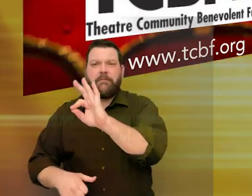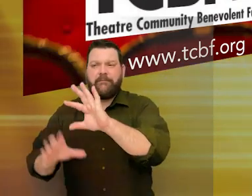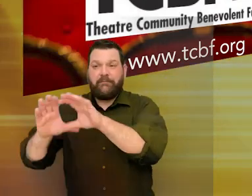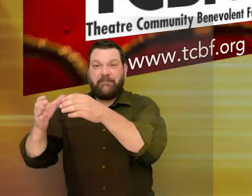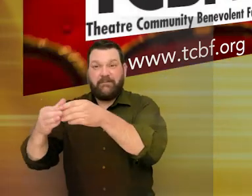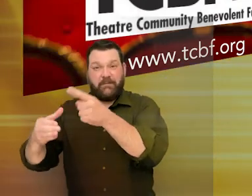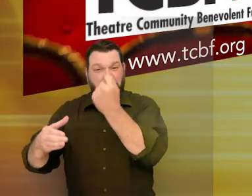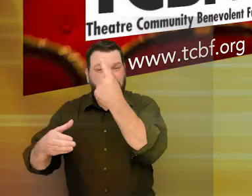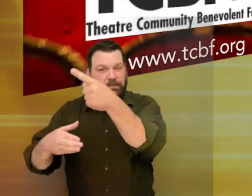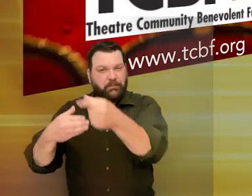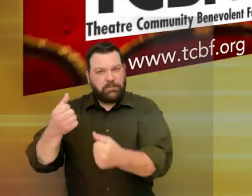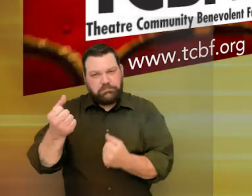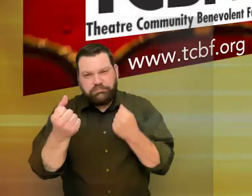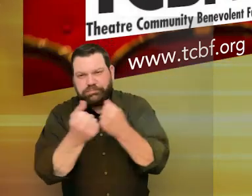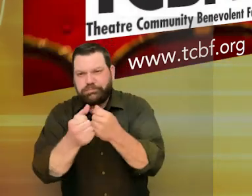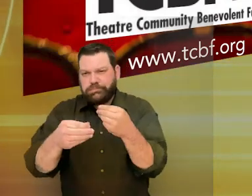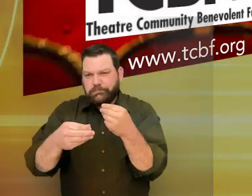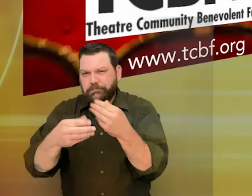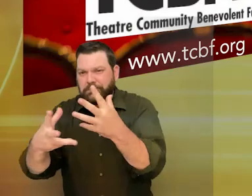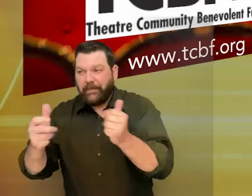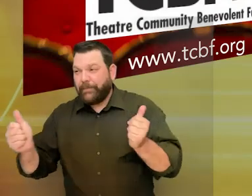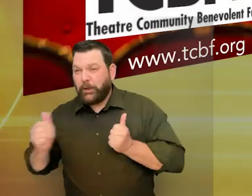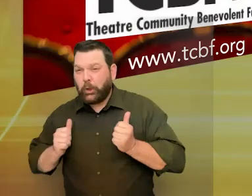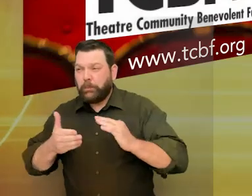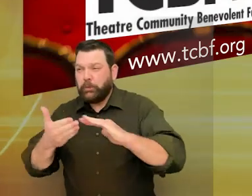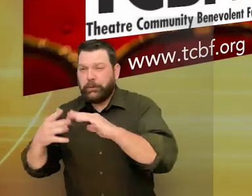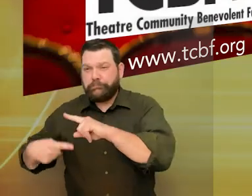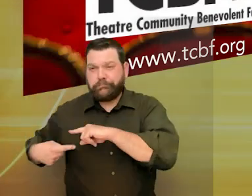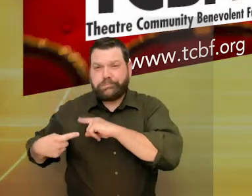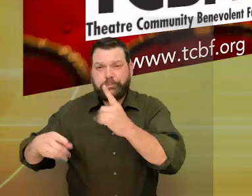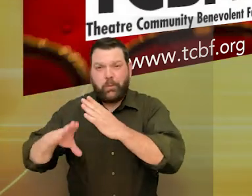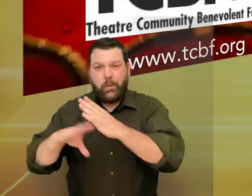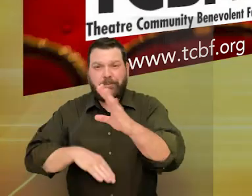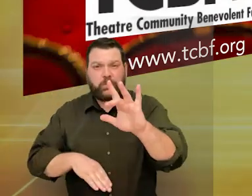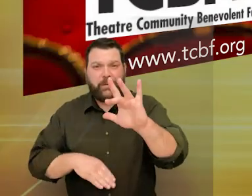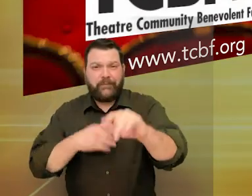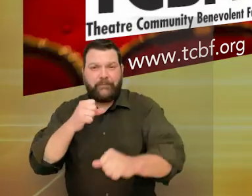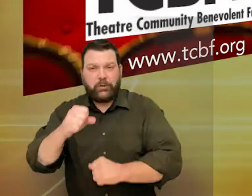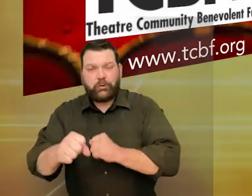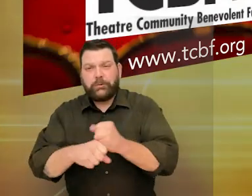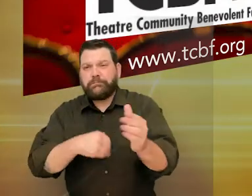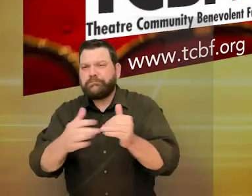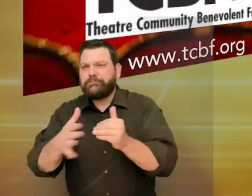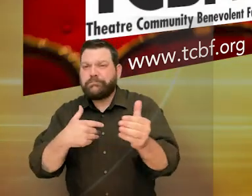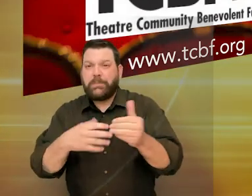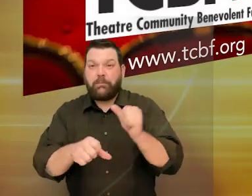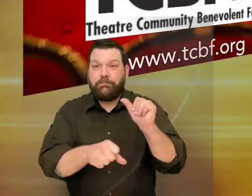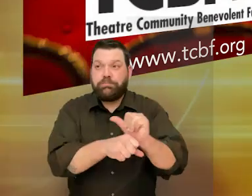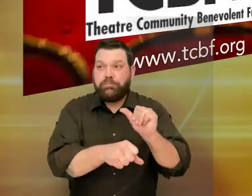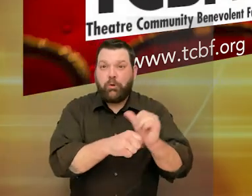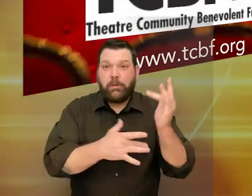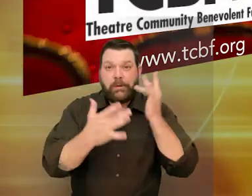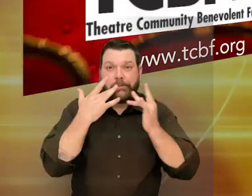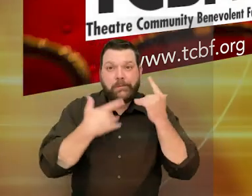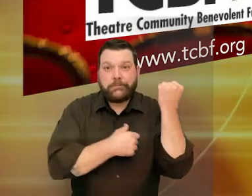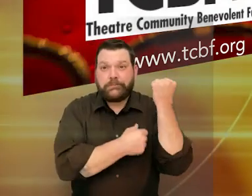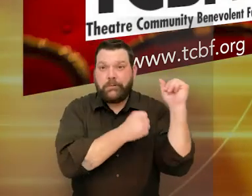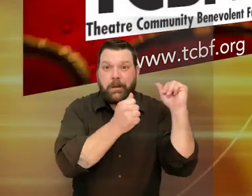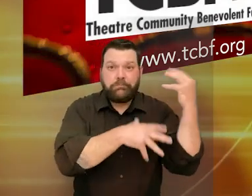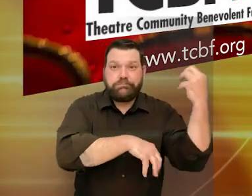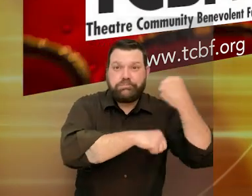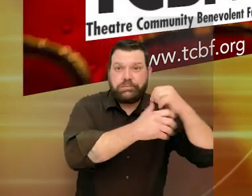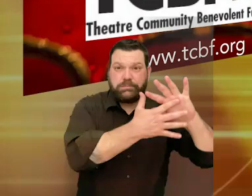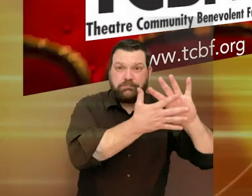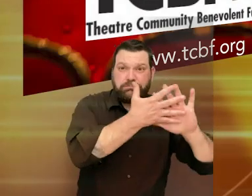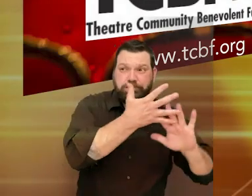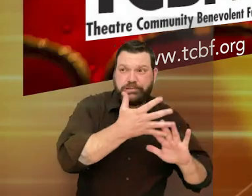20 years. In times of peril, extreme illness, unemployment, catastrophic natural